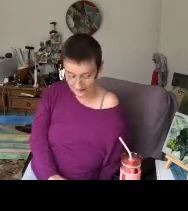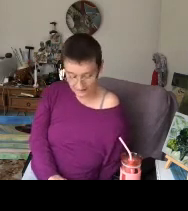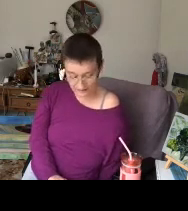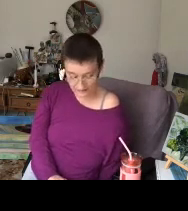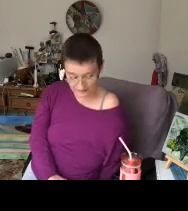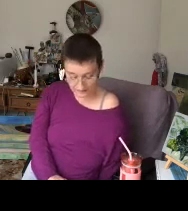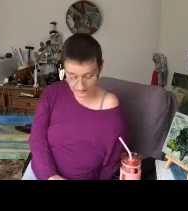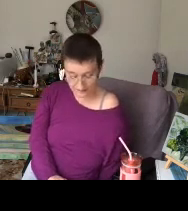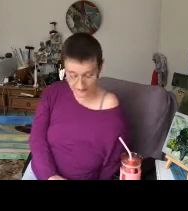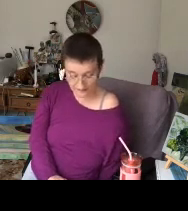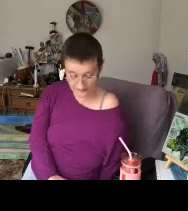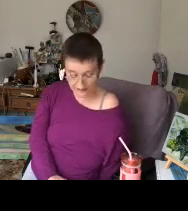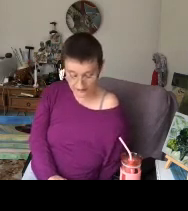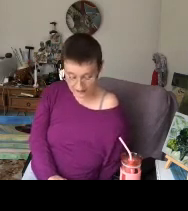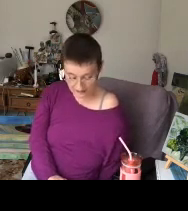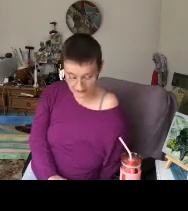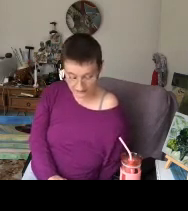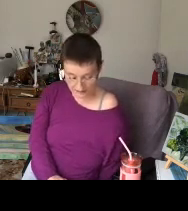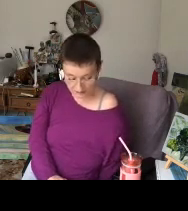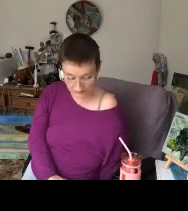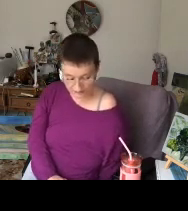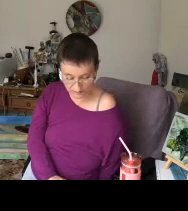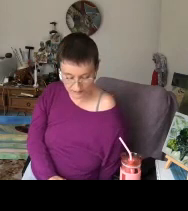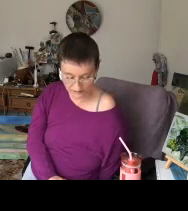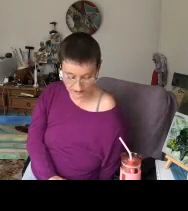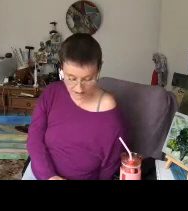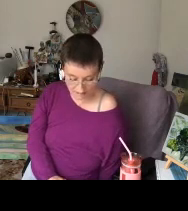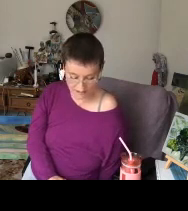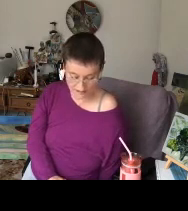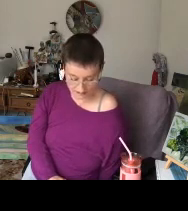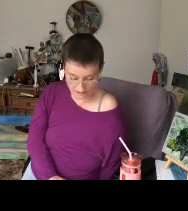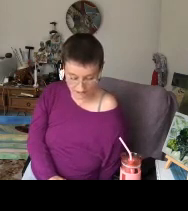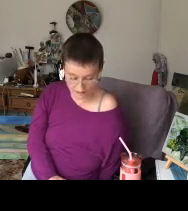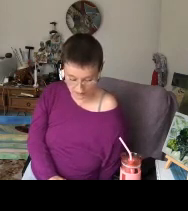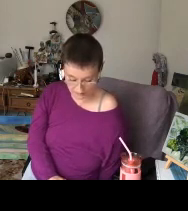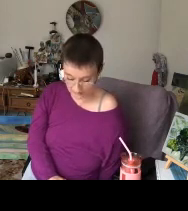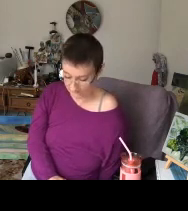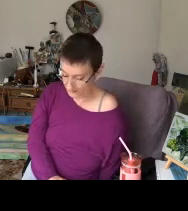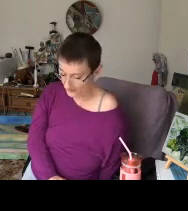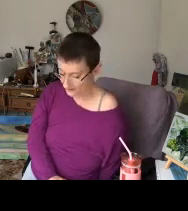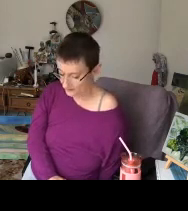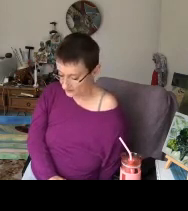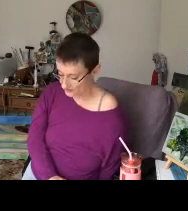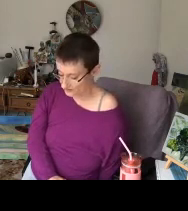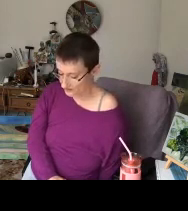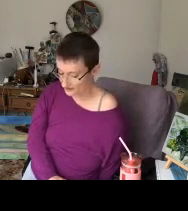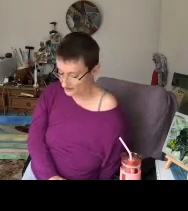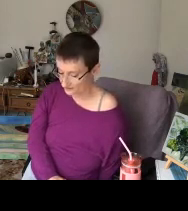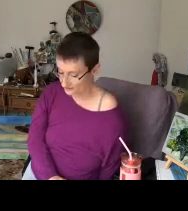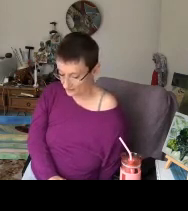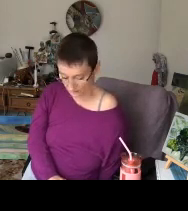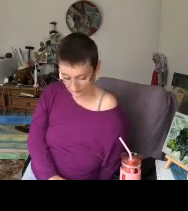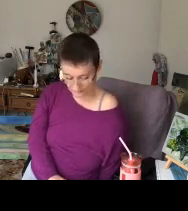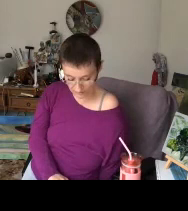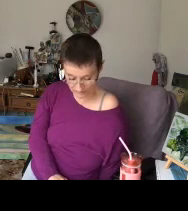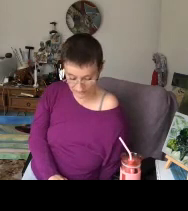here, the Endaka, the National Disability Arts Collection and Archive, has actually